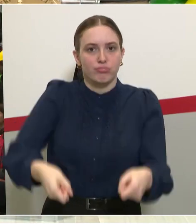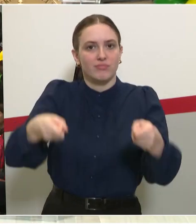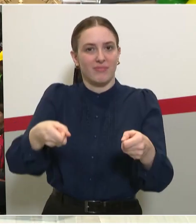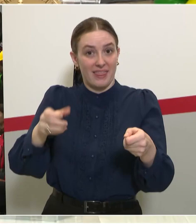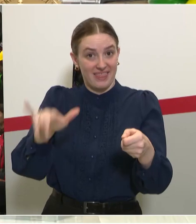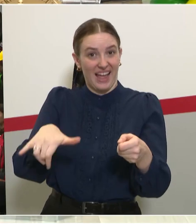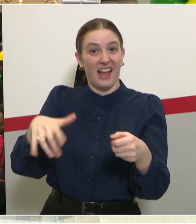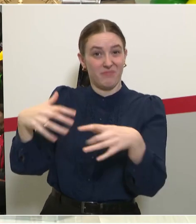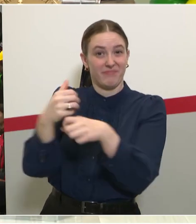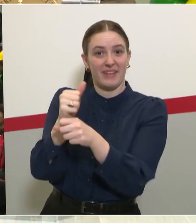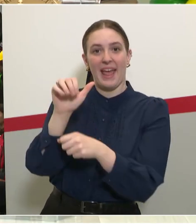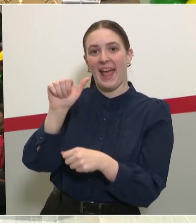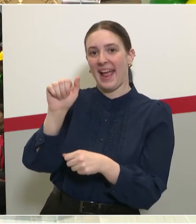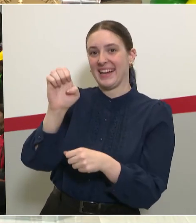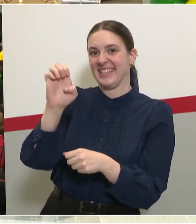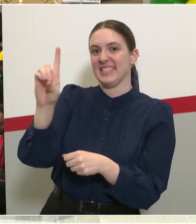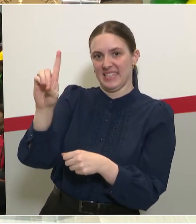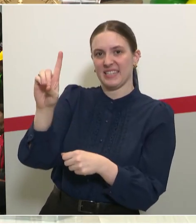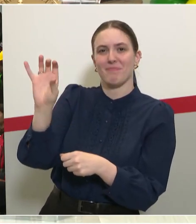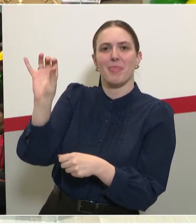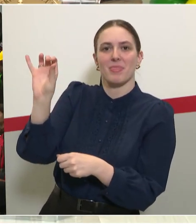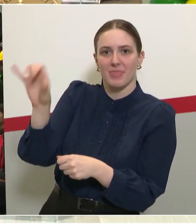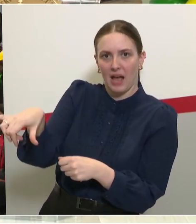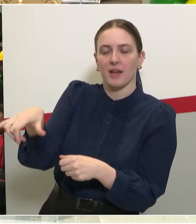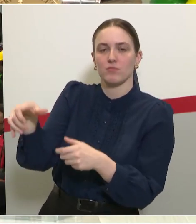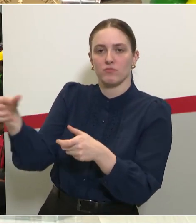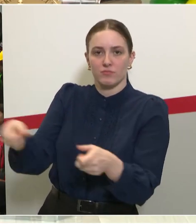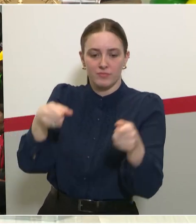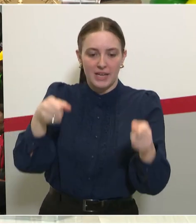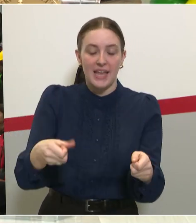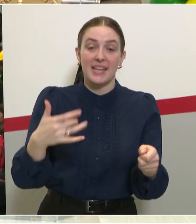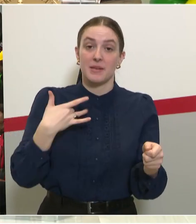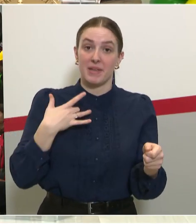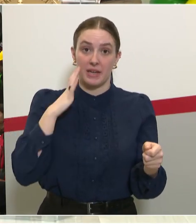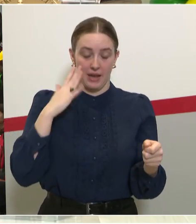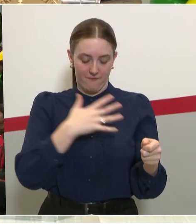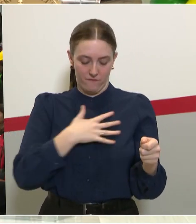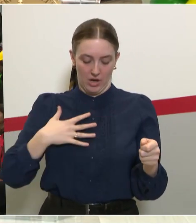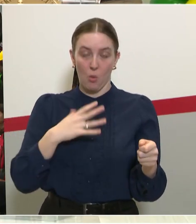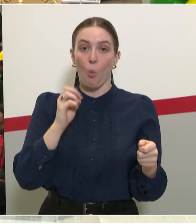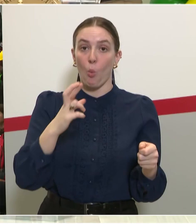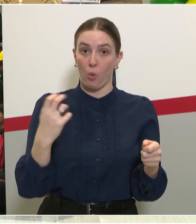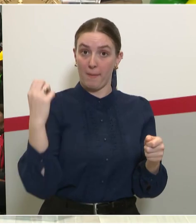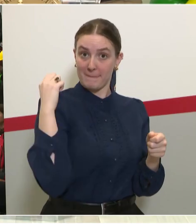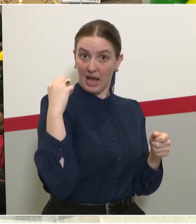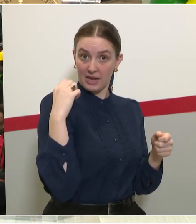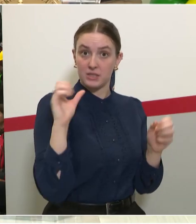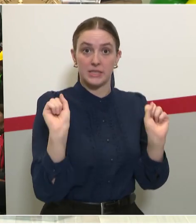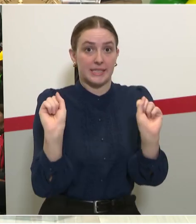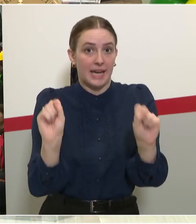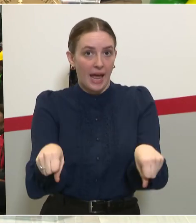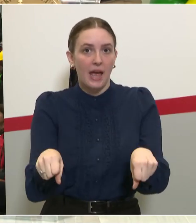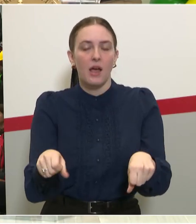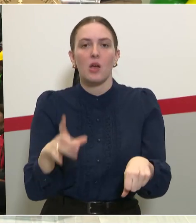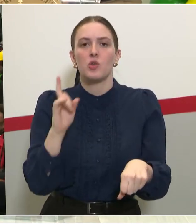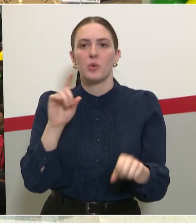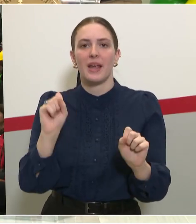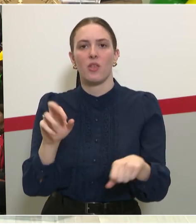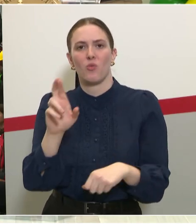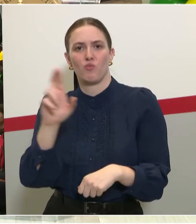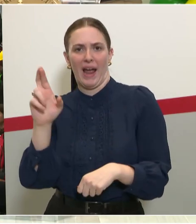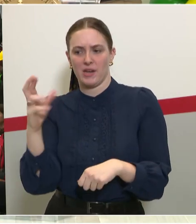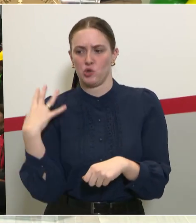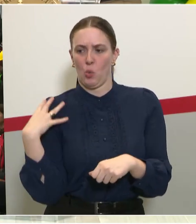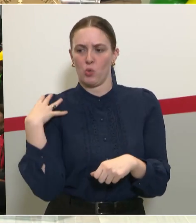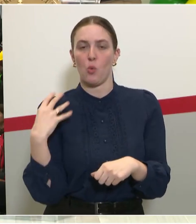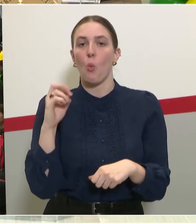directions, but that's the shock thing. You usually put it. You can either put it on the front and the back. I've seen people do that, but you can also put it on the right shoulder or left.